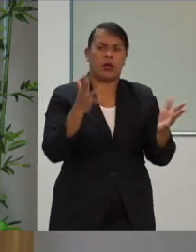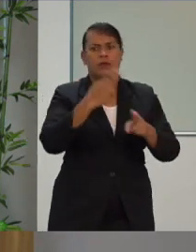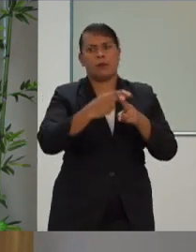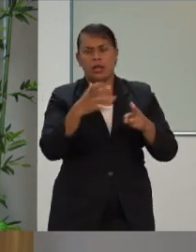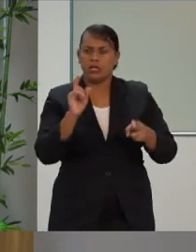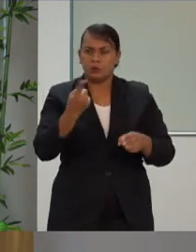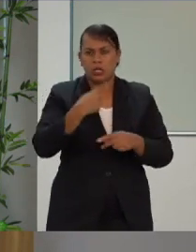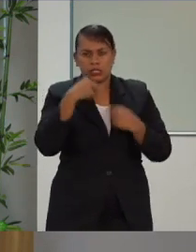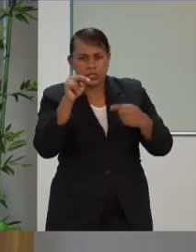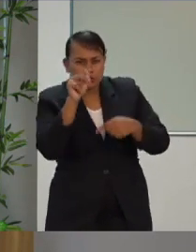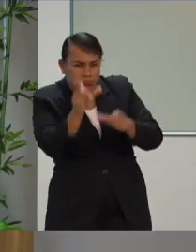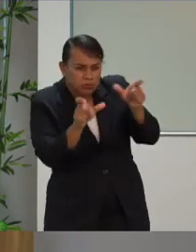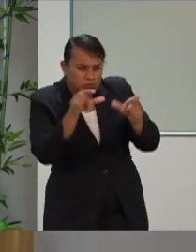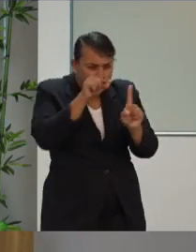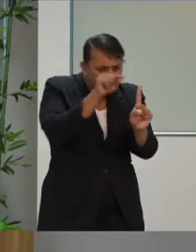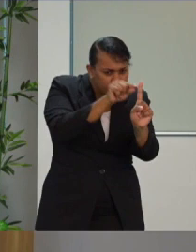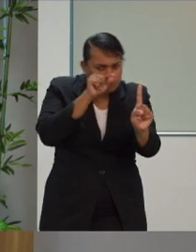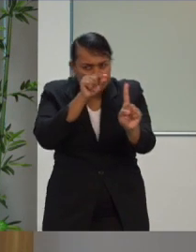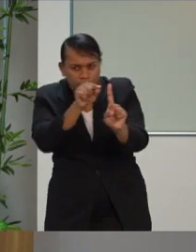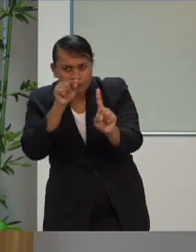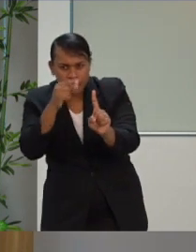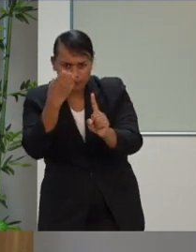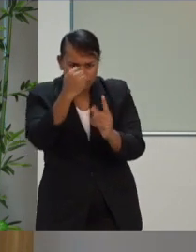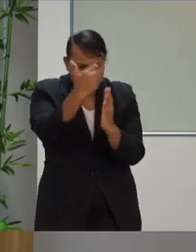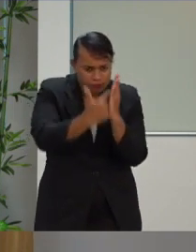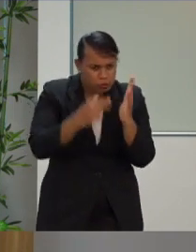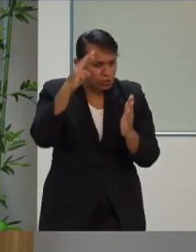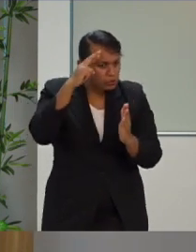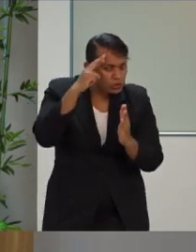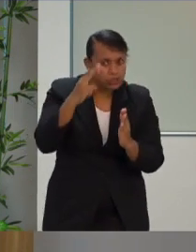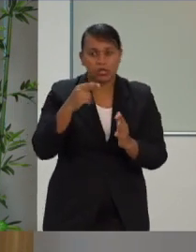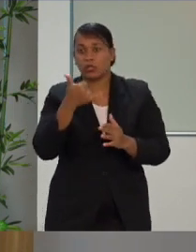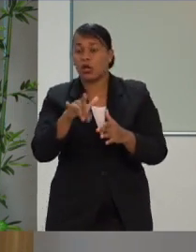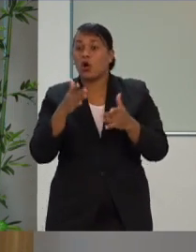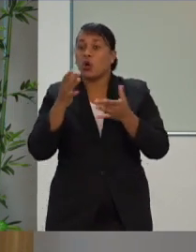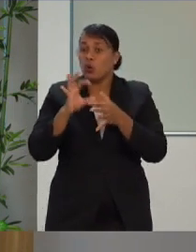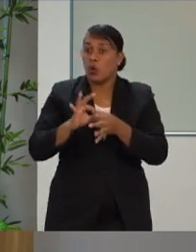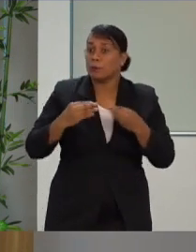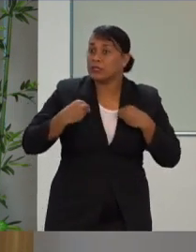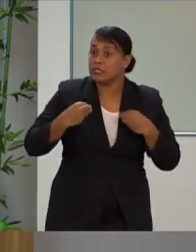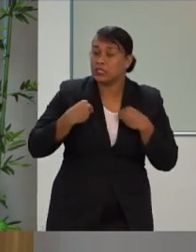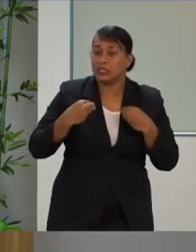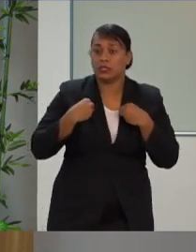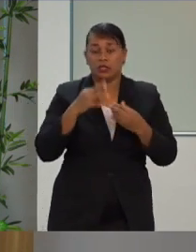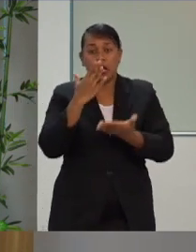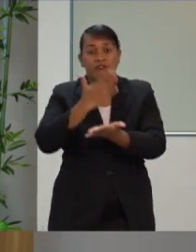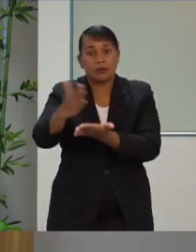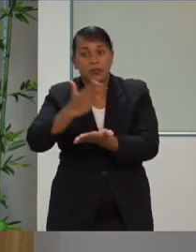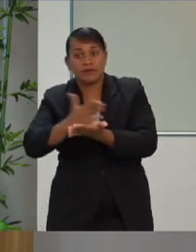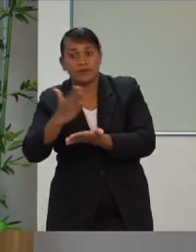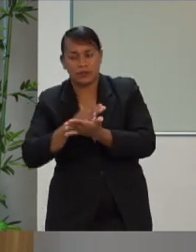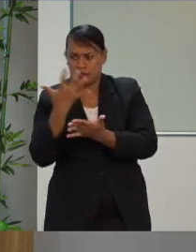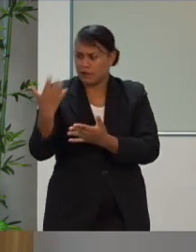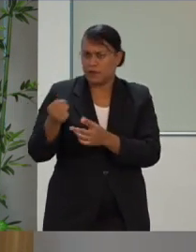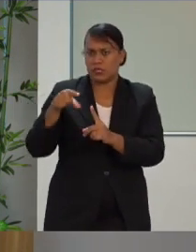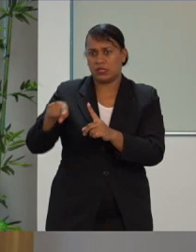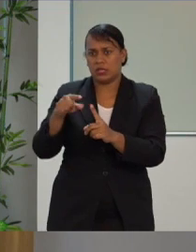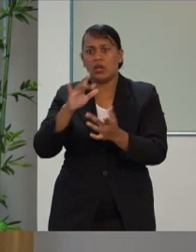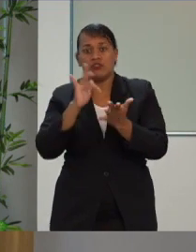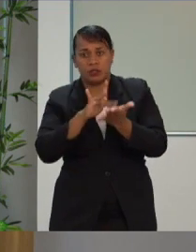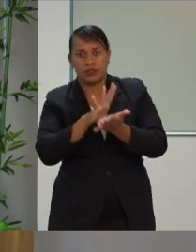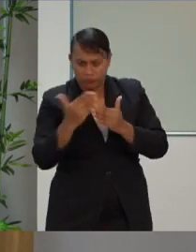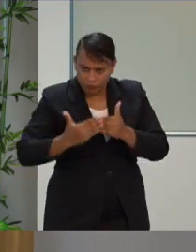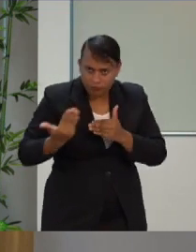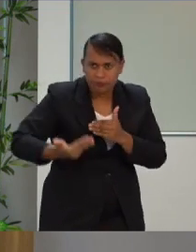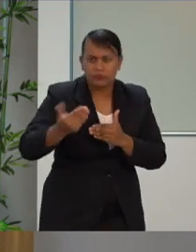own businesses and they have some FNPF, as we said, from Thursday, they can go and actually access those funds. As